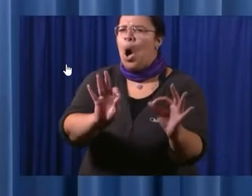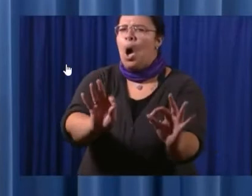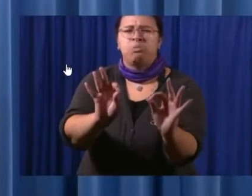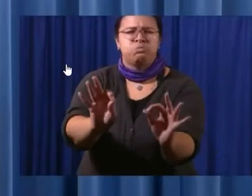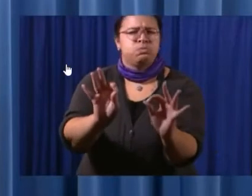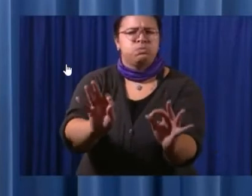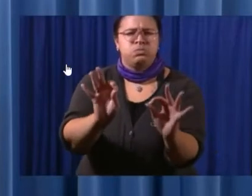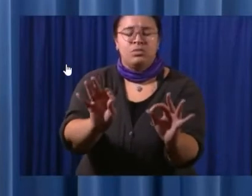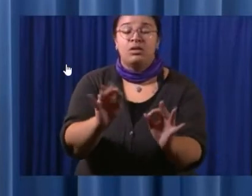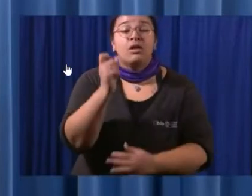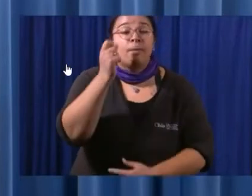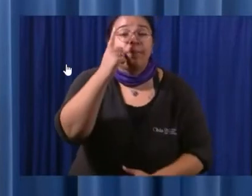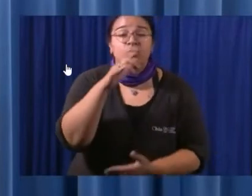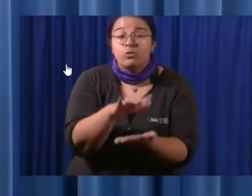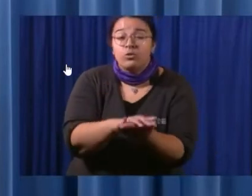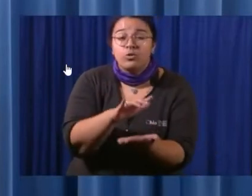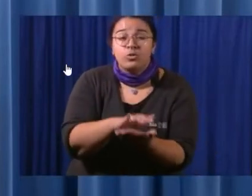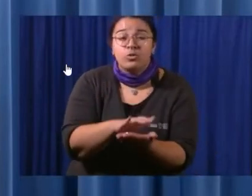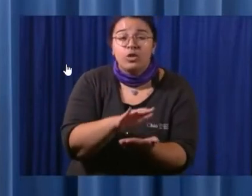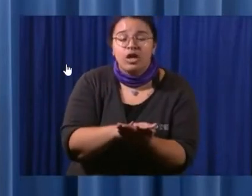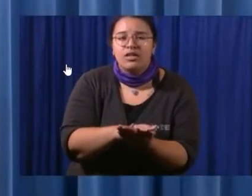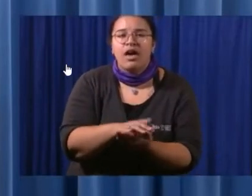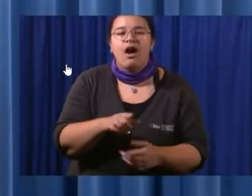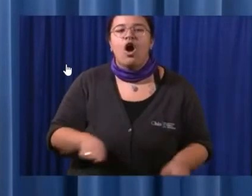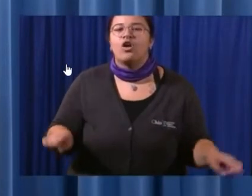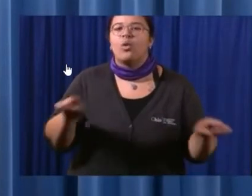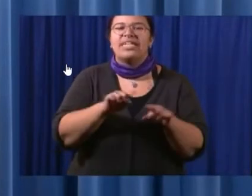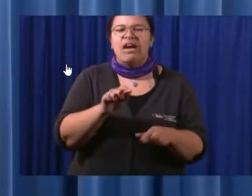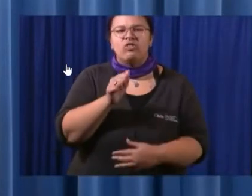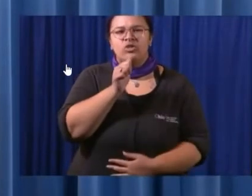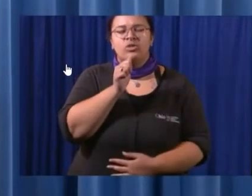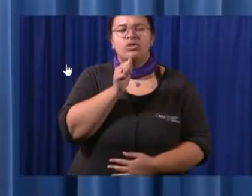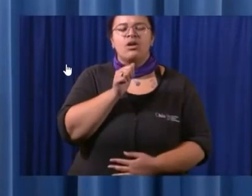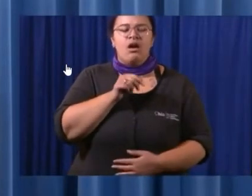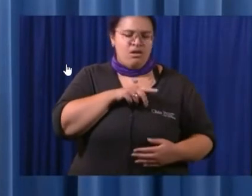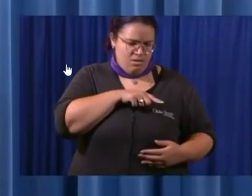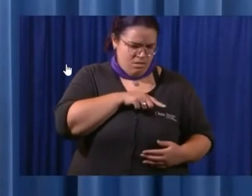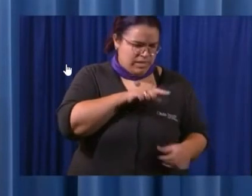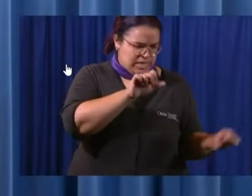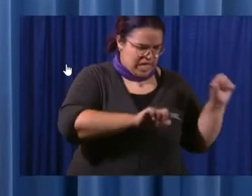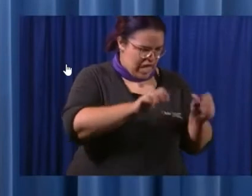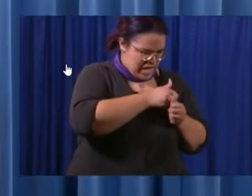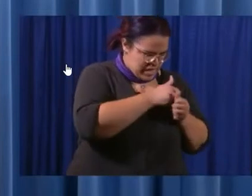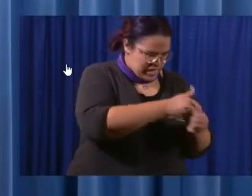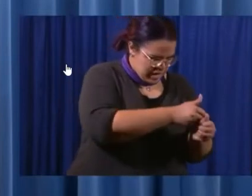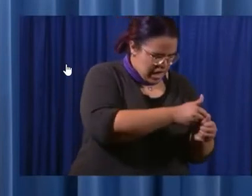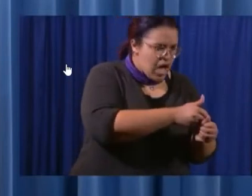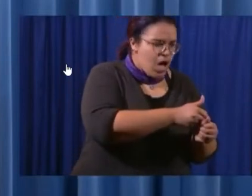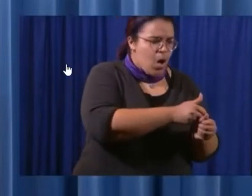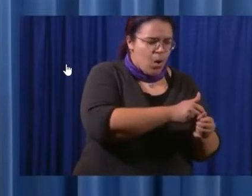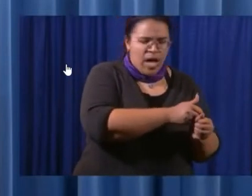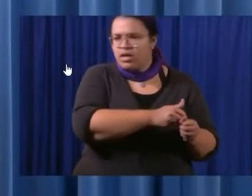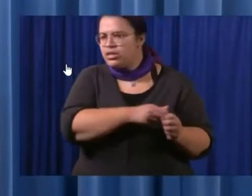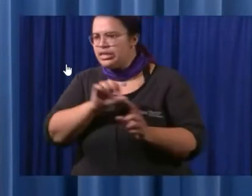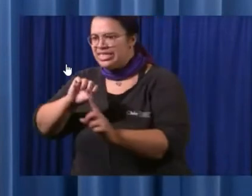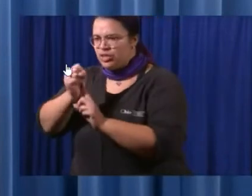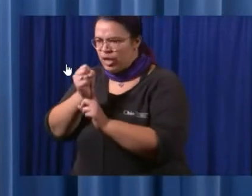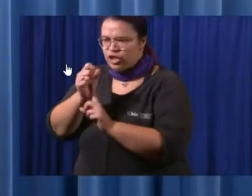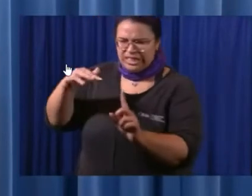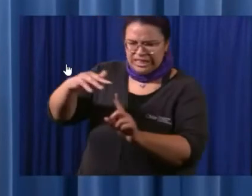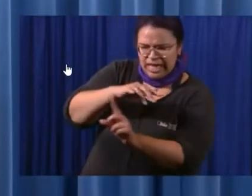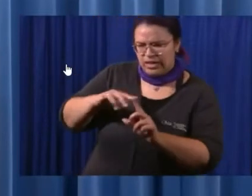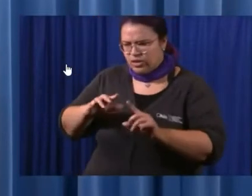schools are going to have to live with the science, and they're going to have to do the best they can. And I trust our schools to do that. I trust the